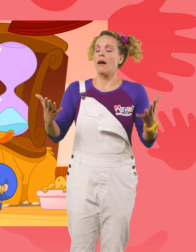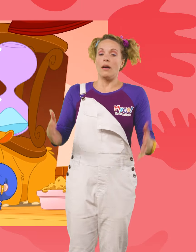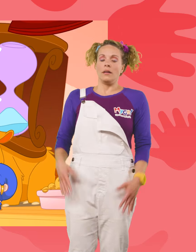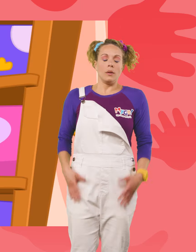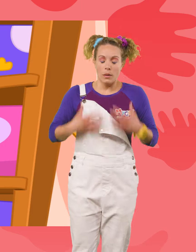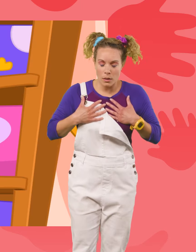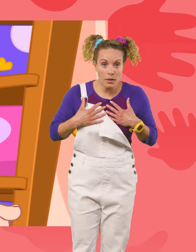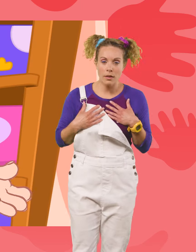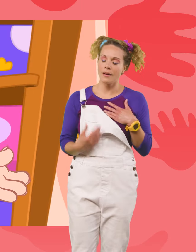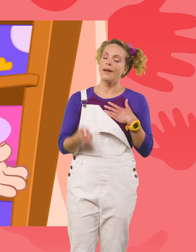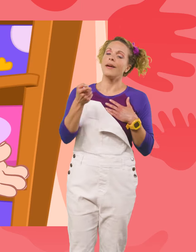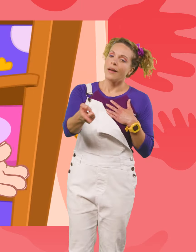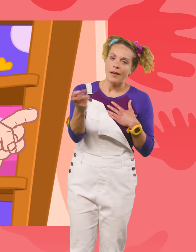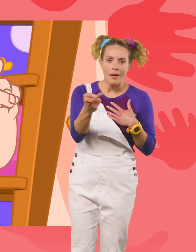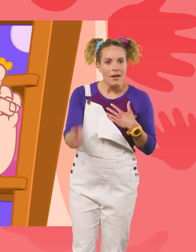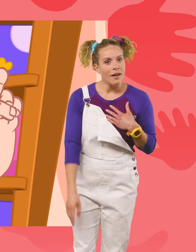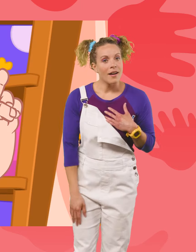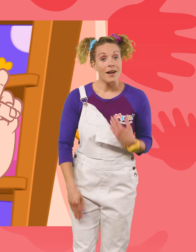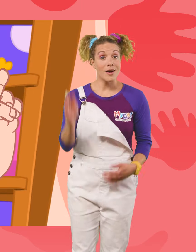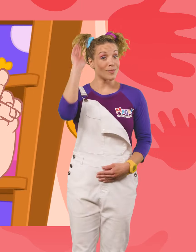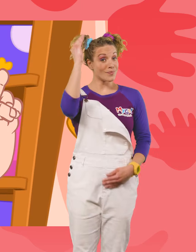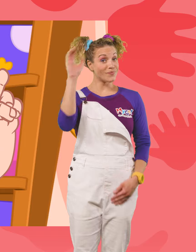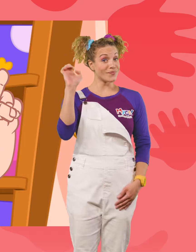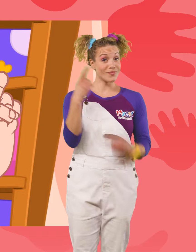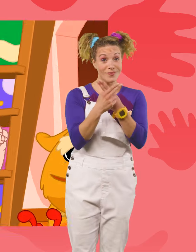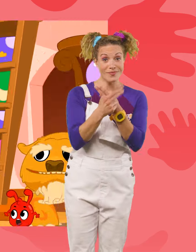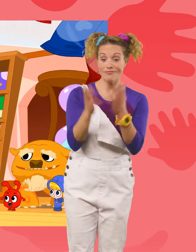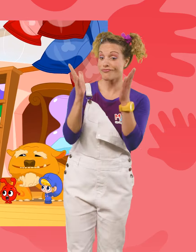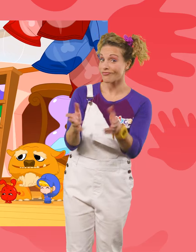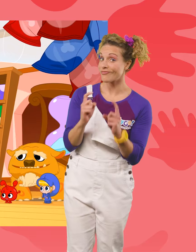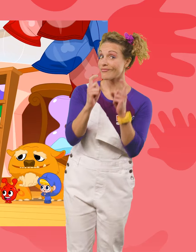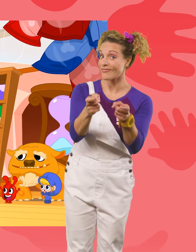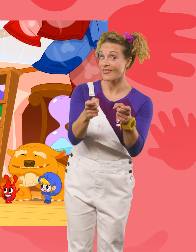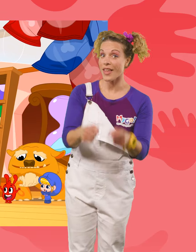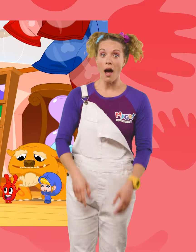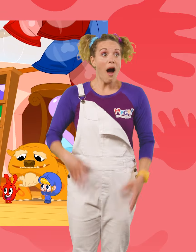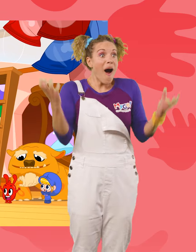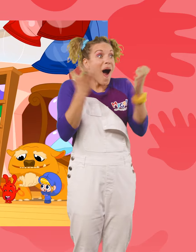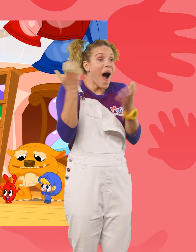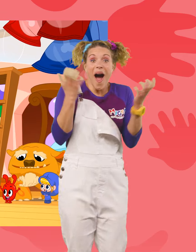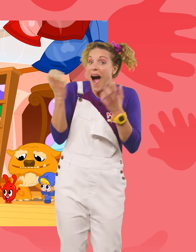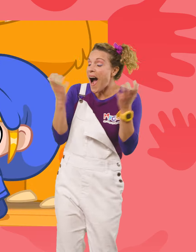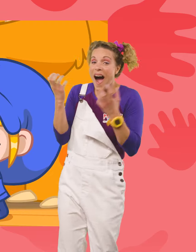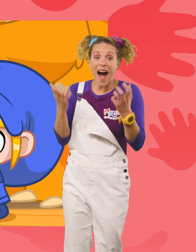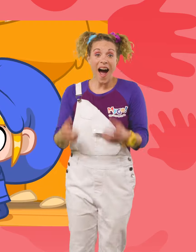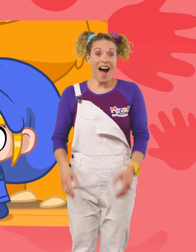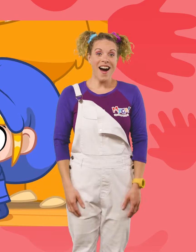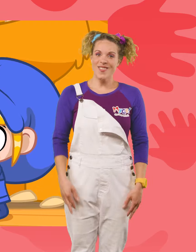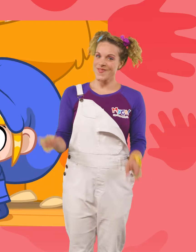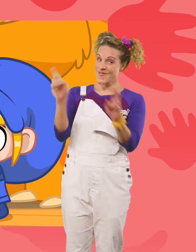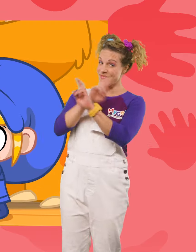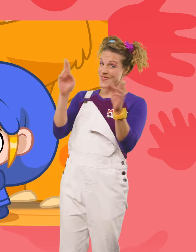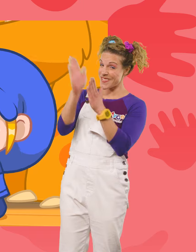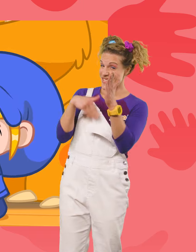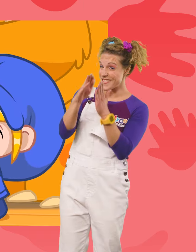Ooh, there you are. It seems the Easter Bunny left you a present. Wow! Are you ready